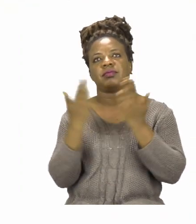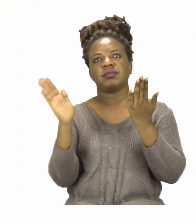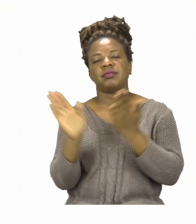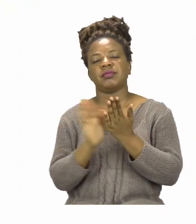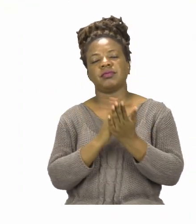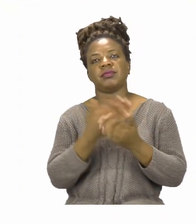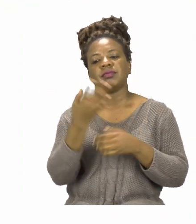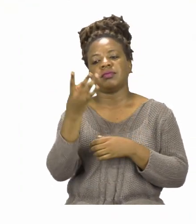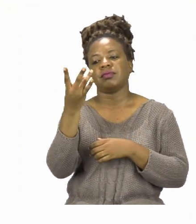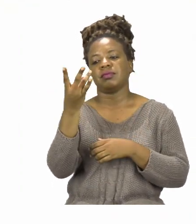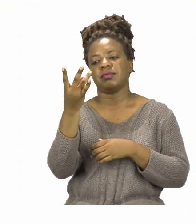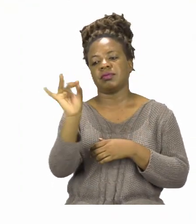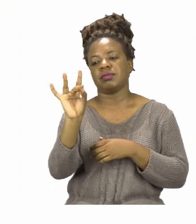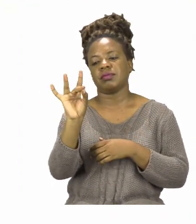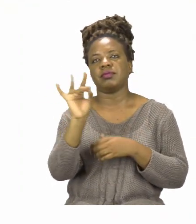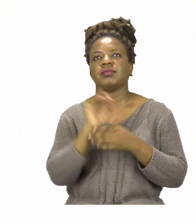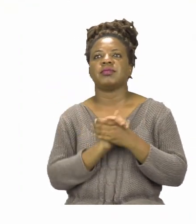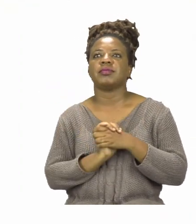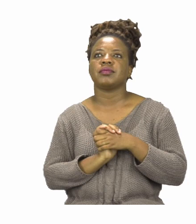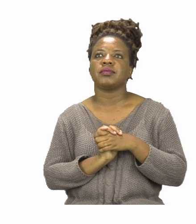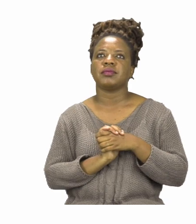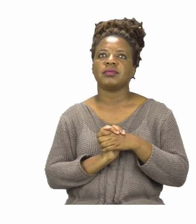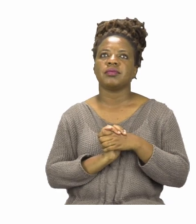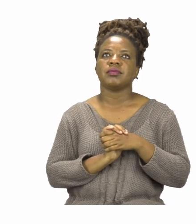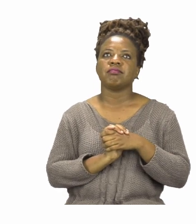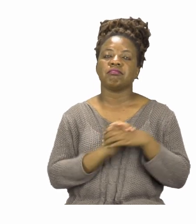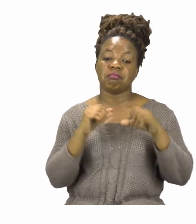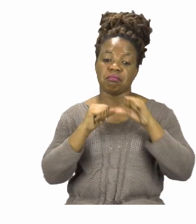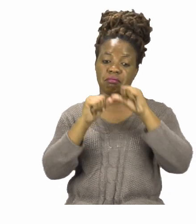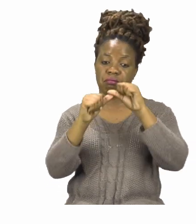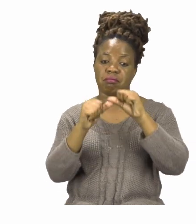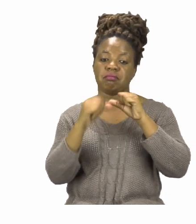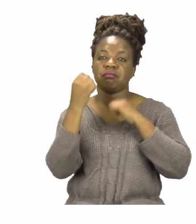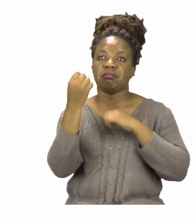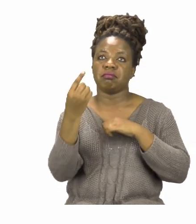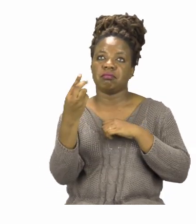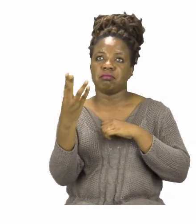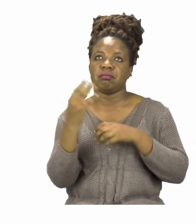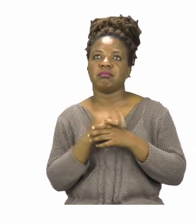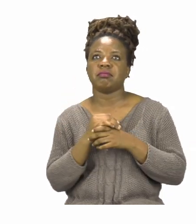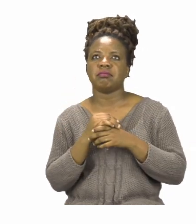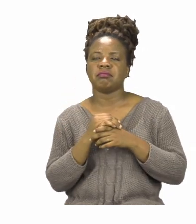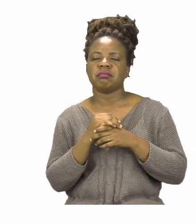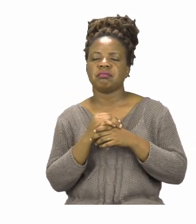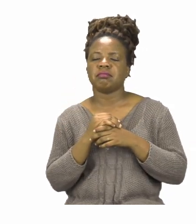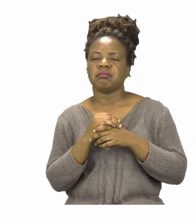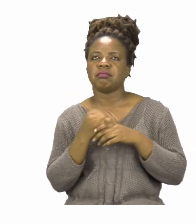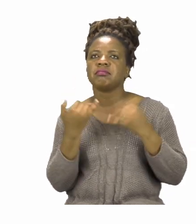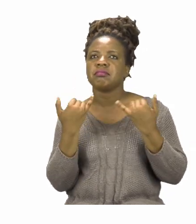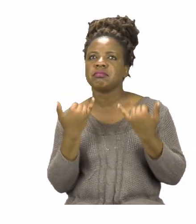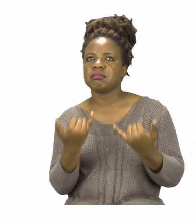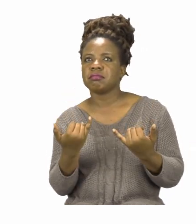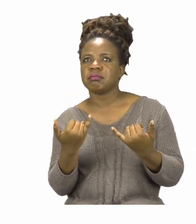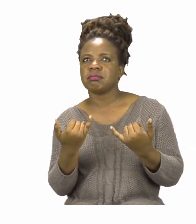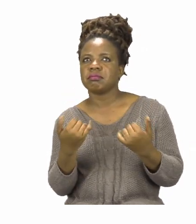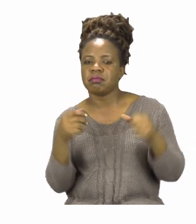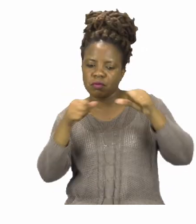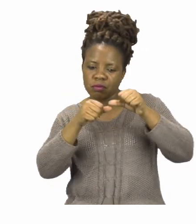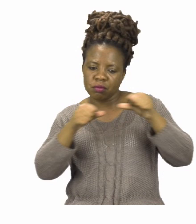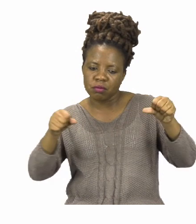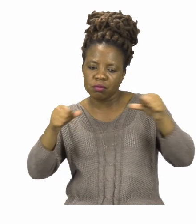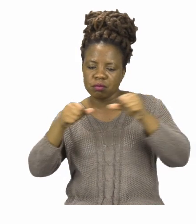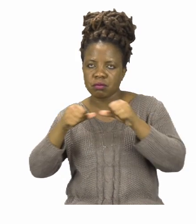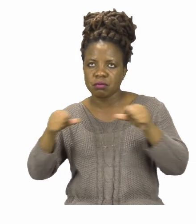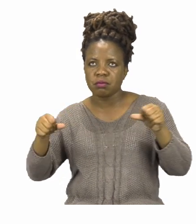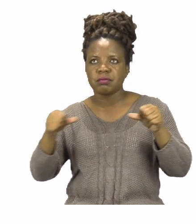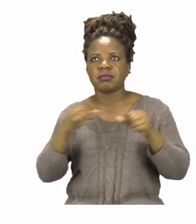page 8, we are going to continue with our mathematics, but this time we will be focusing on measurement.